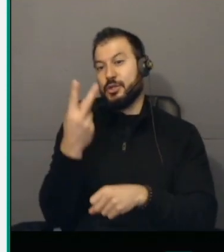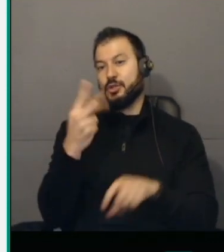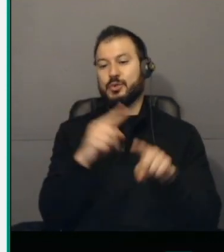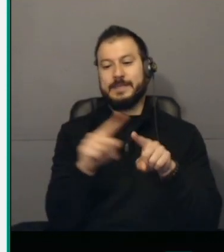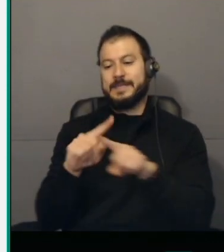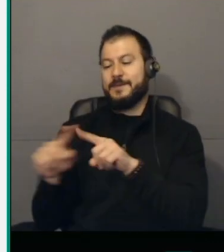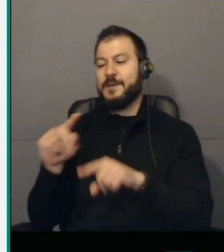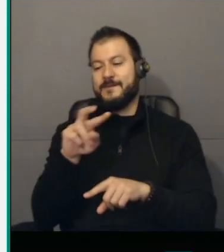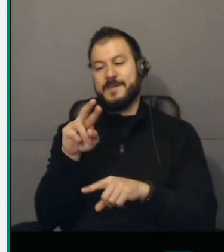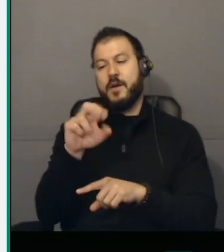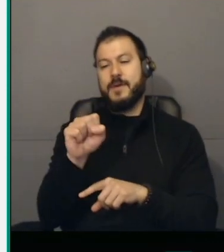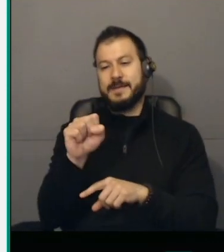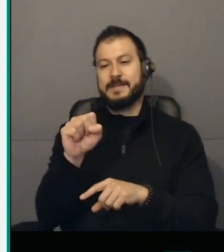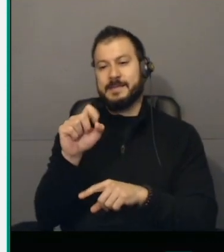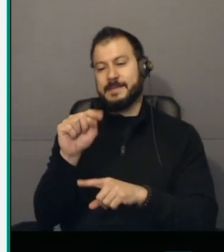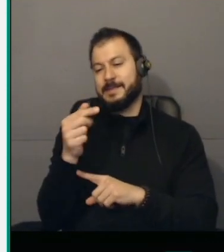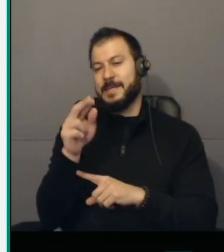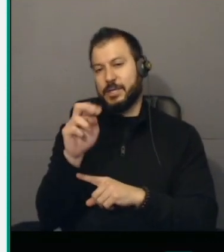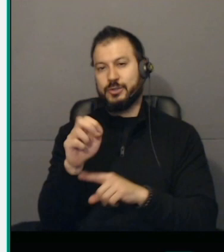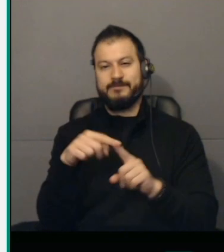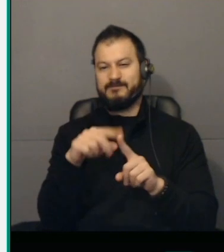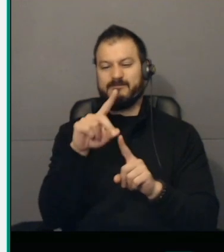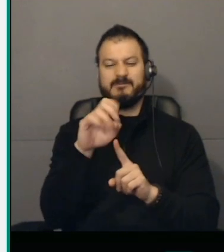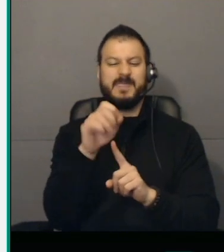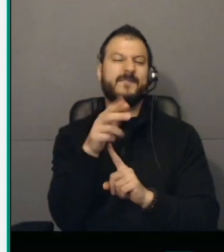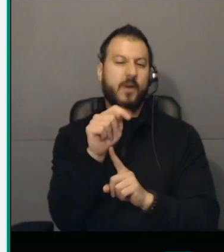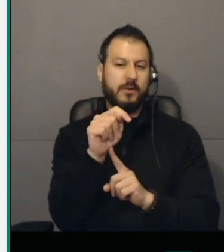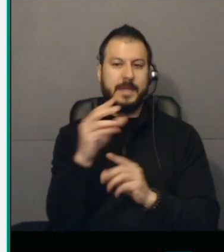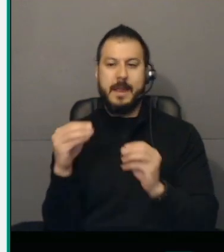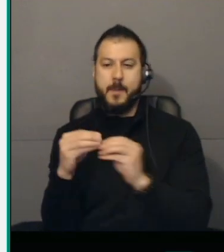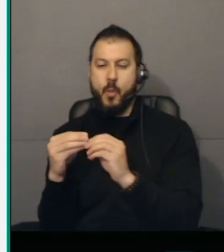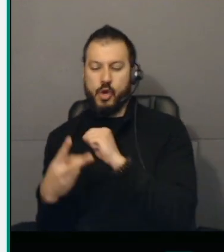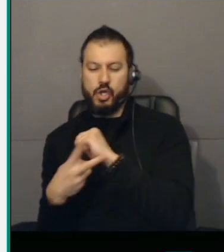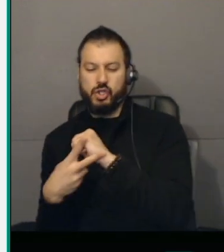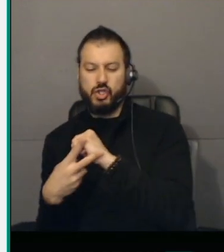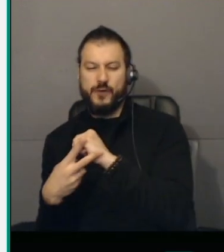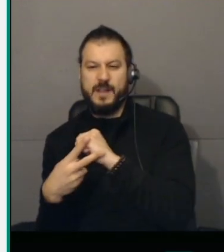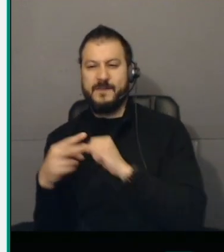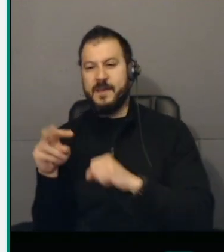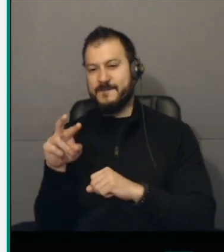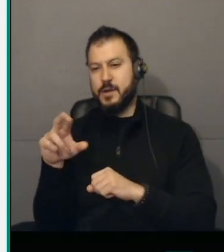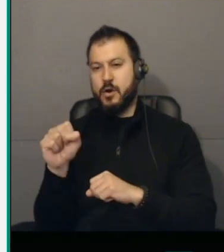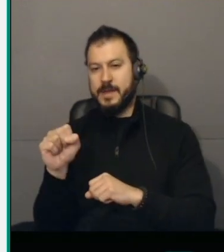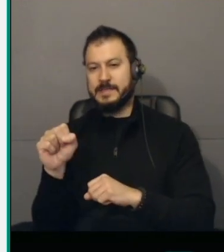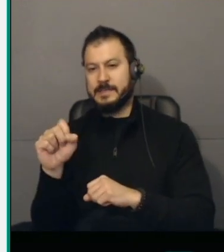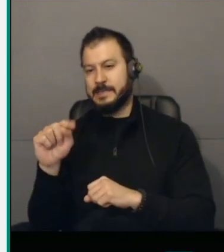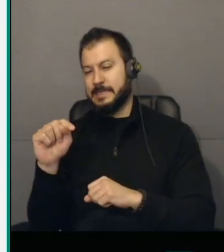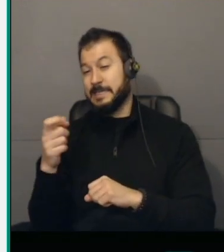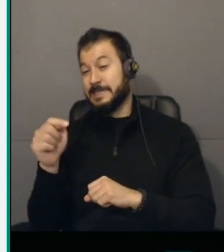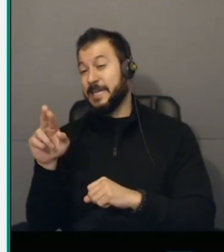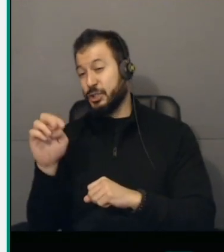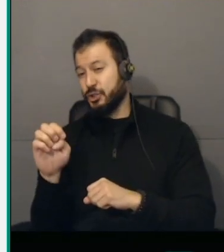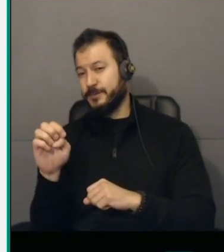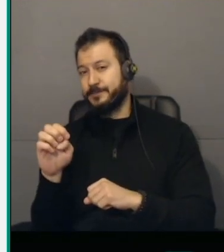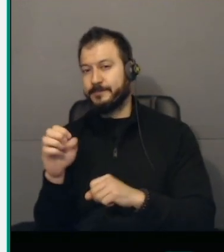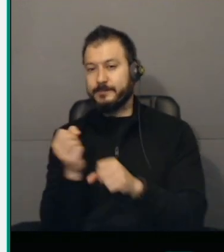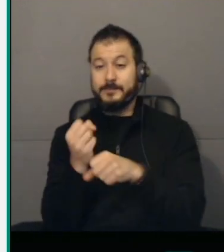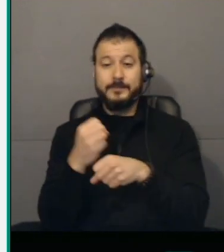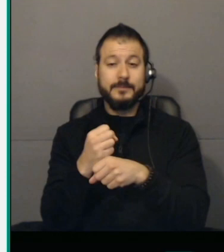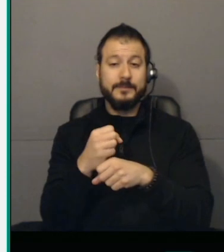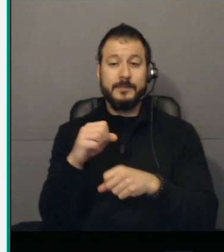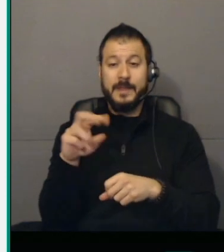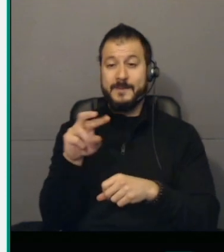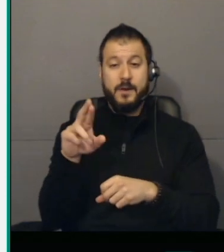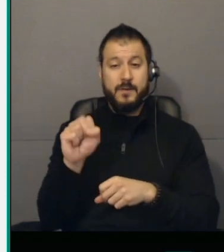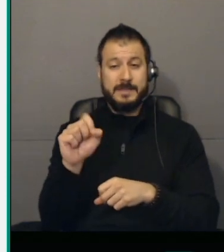2 different Vrs textures, our default Vrs texture and a more conservative Vrs texture. The good news is generating the